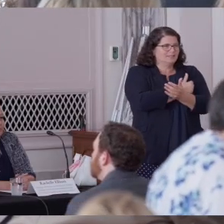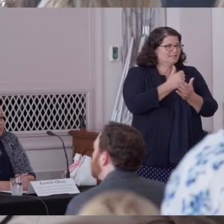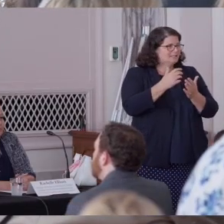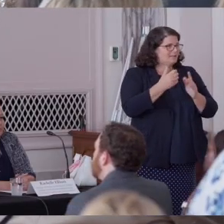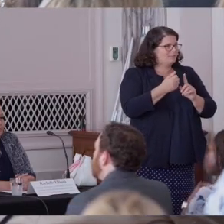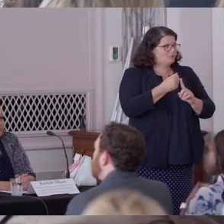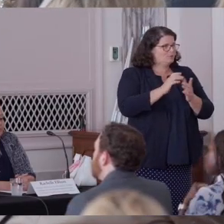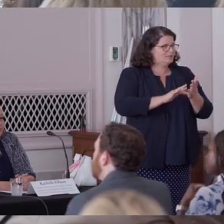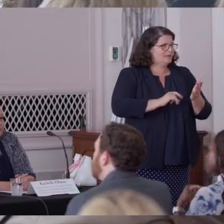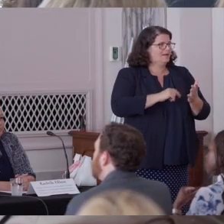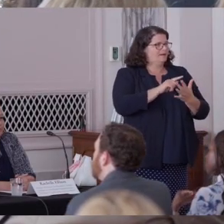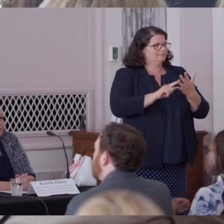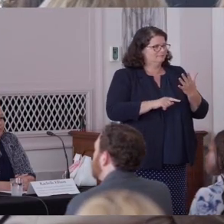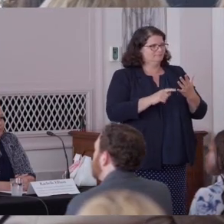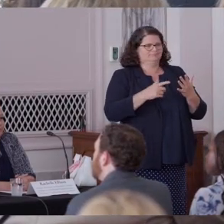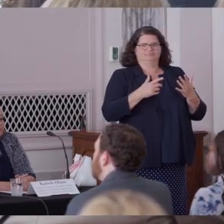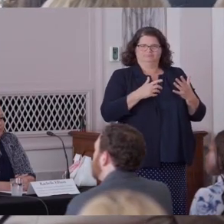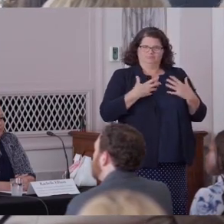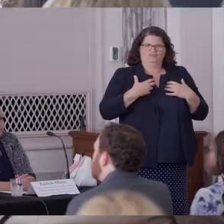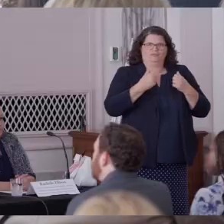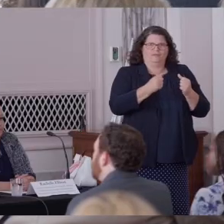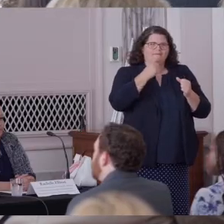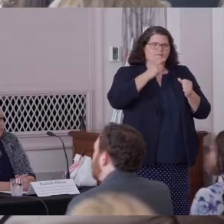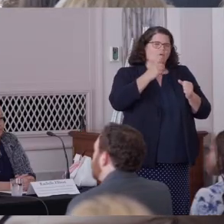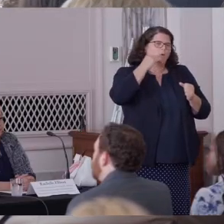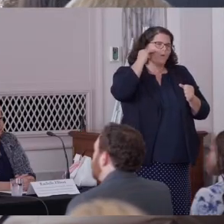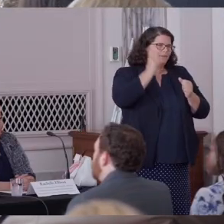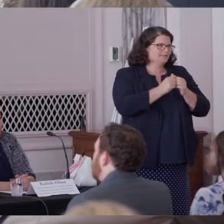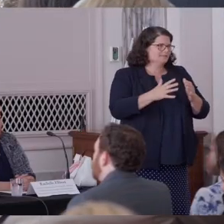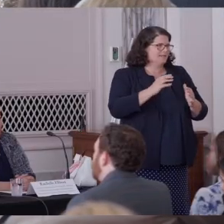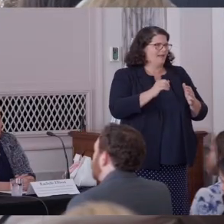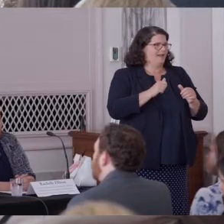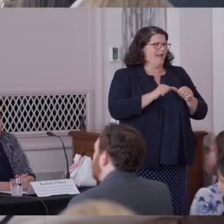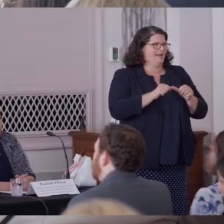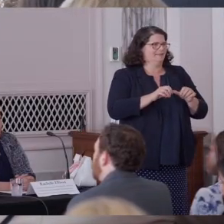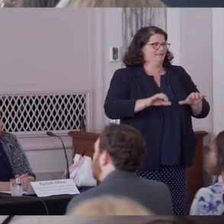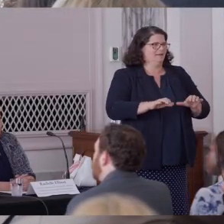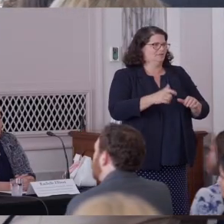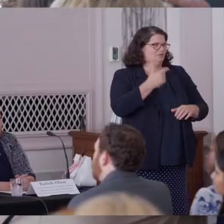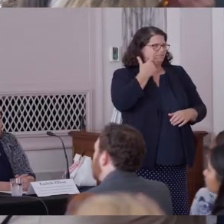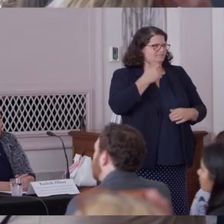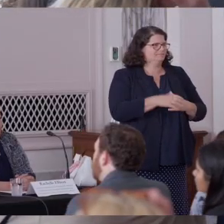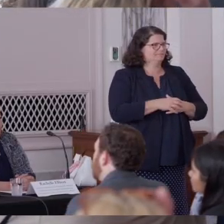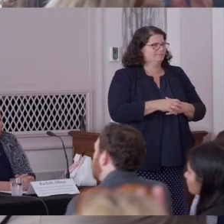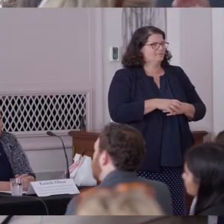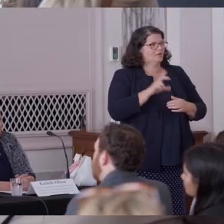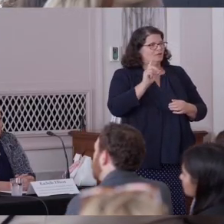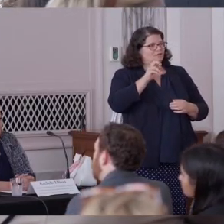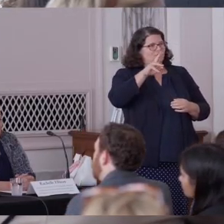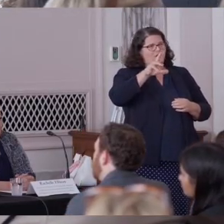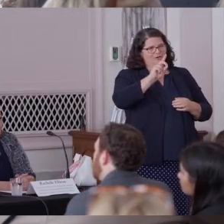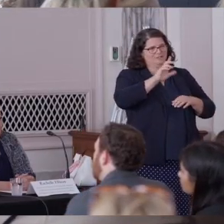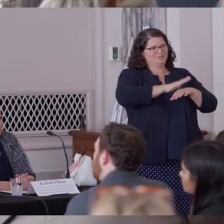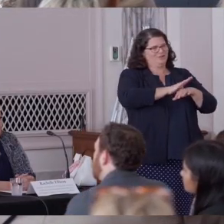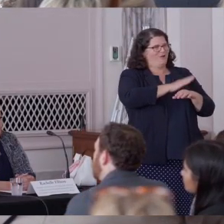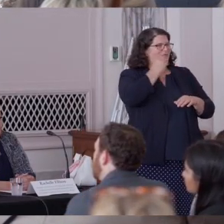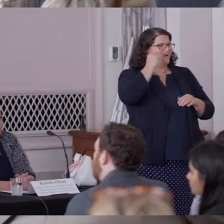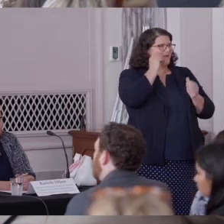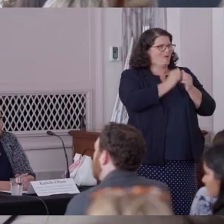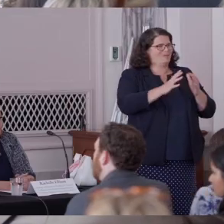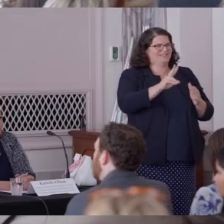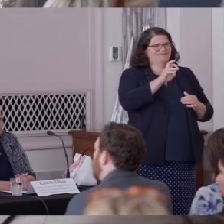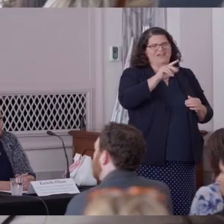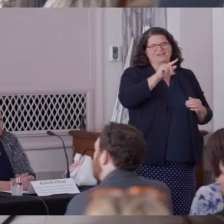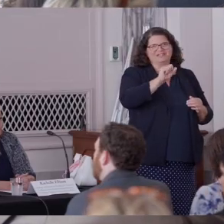personal recovery from homelessness and active addiction. Donald serves on the Homeless Veterans Advisory Committee for